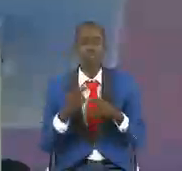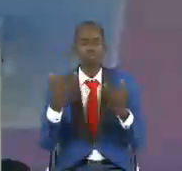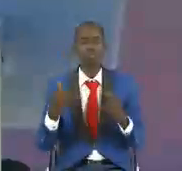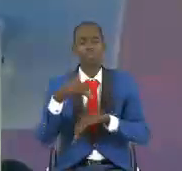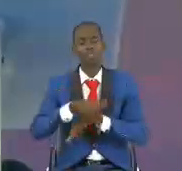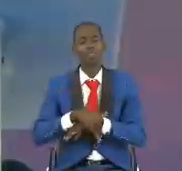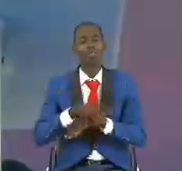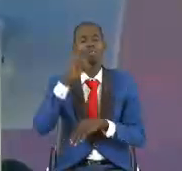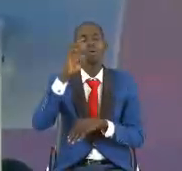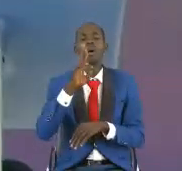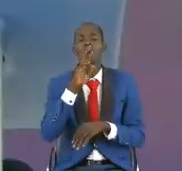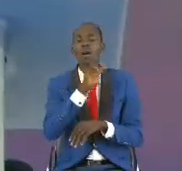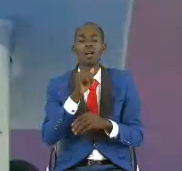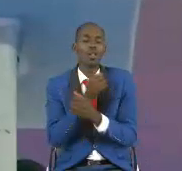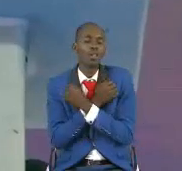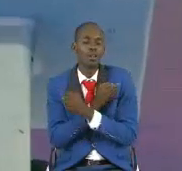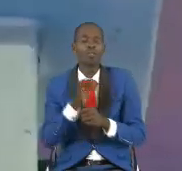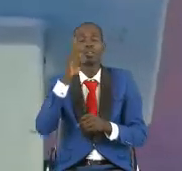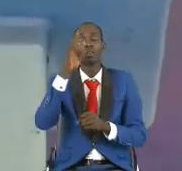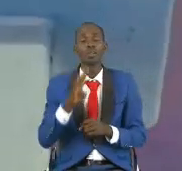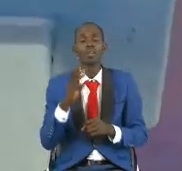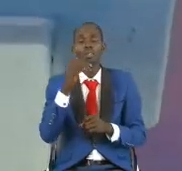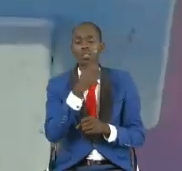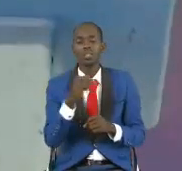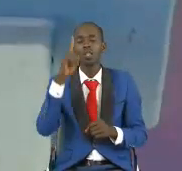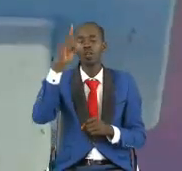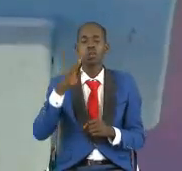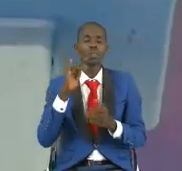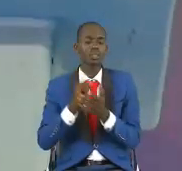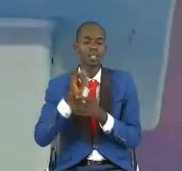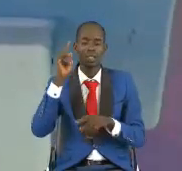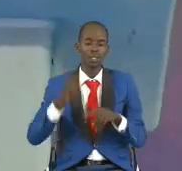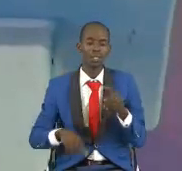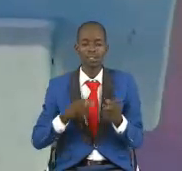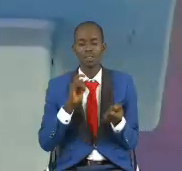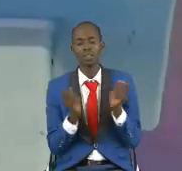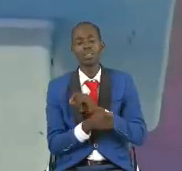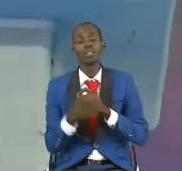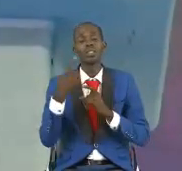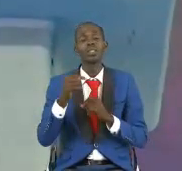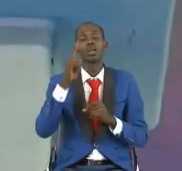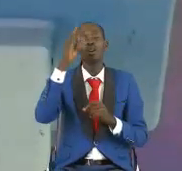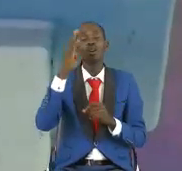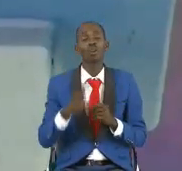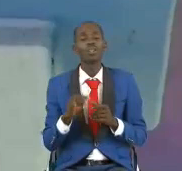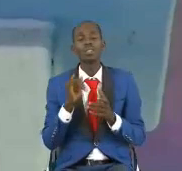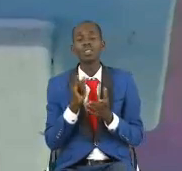are loving God, the God that cannot change, the God